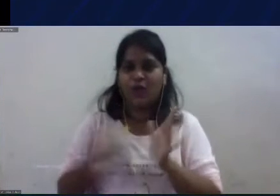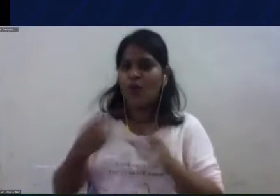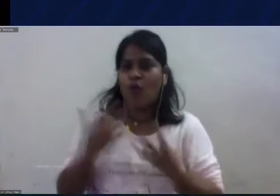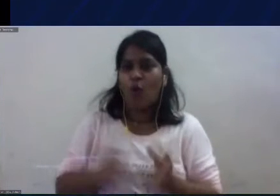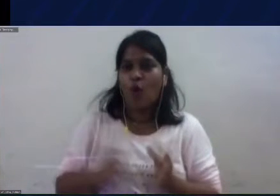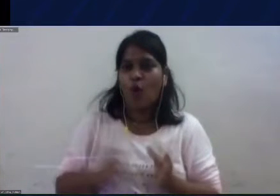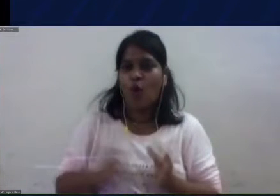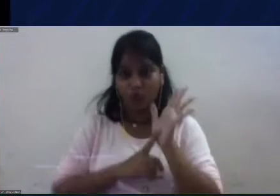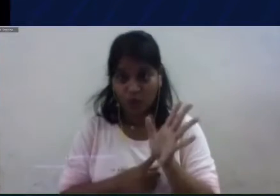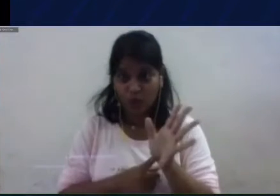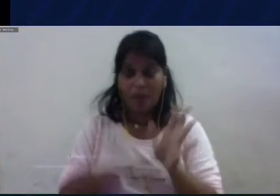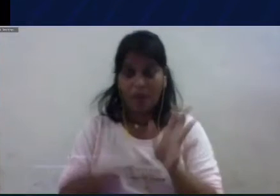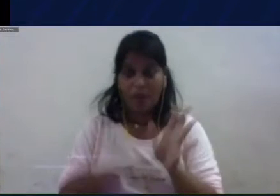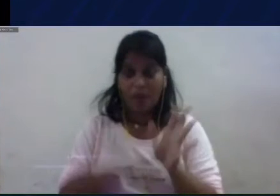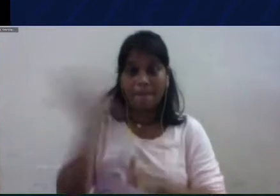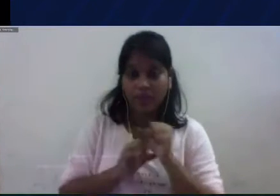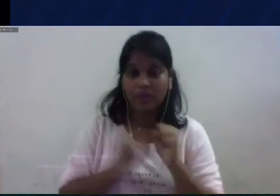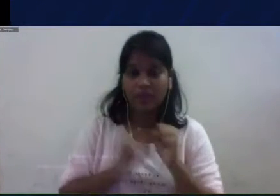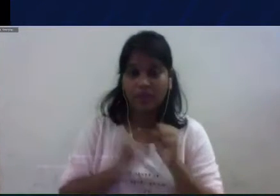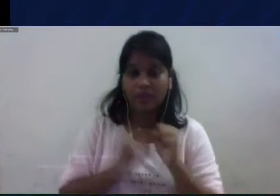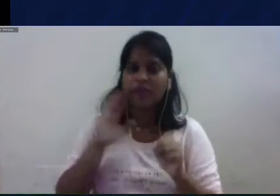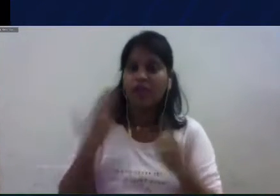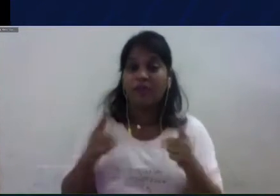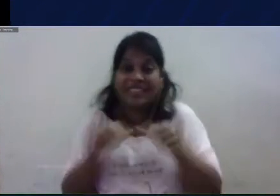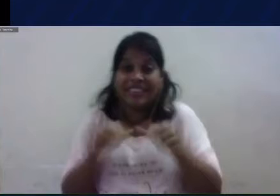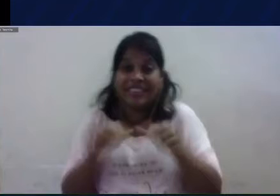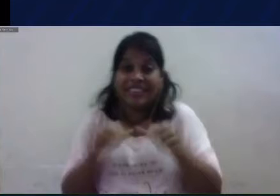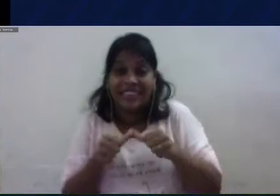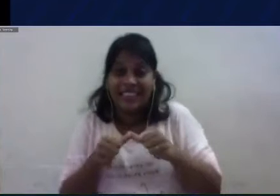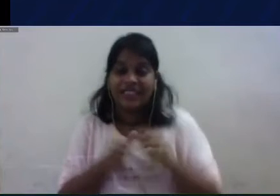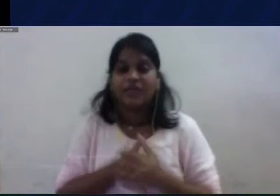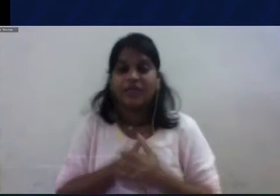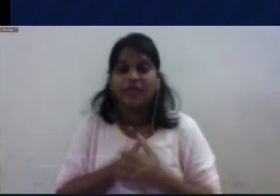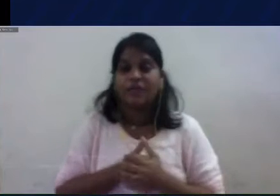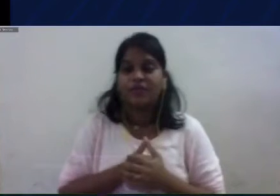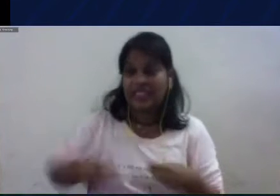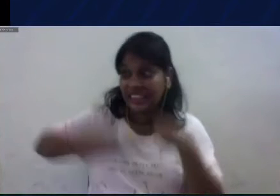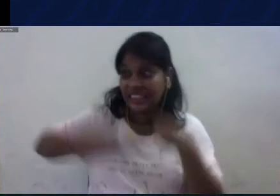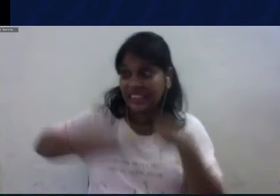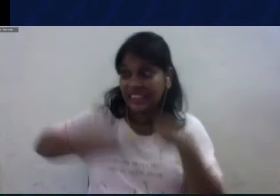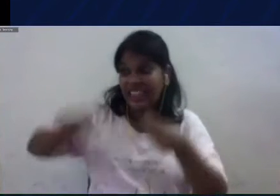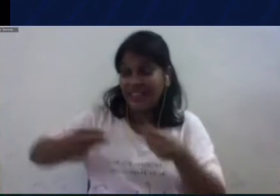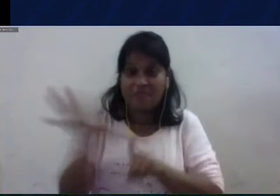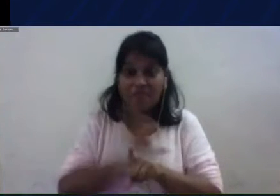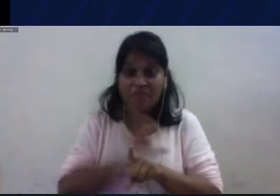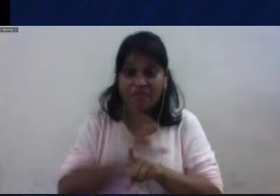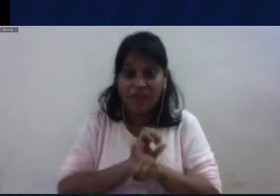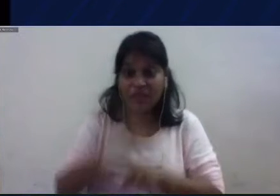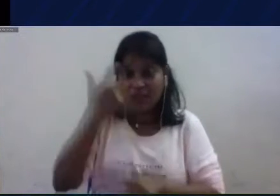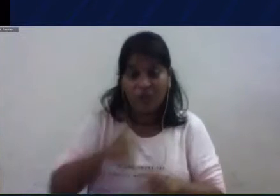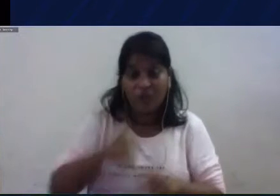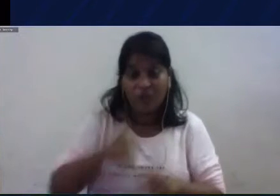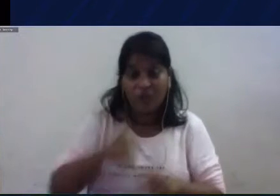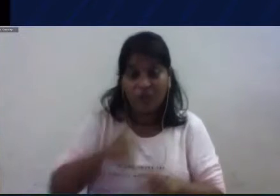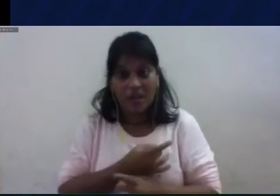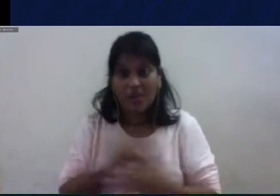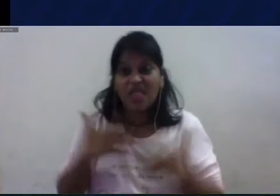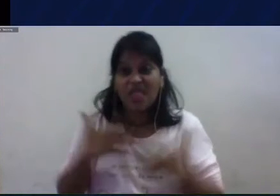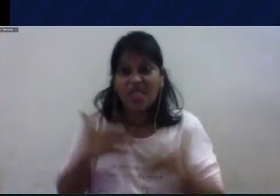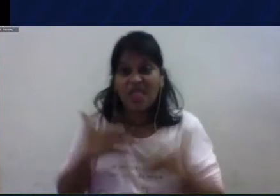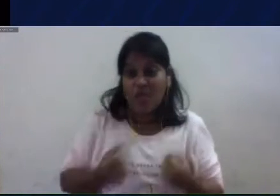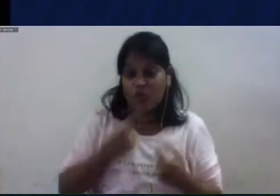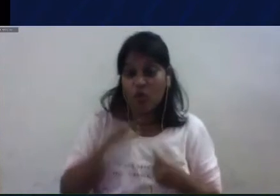be perceived as. They give their position, they give their impressions, or they give their comments the way they want